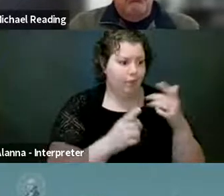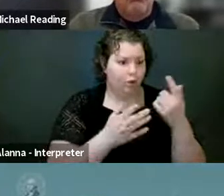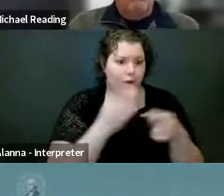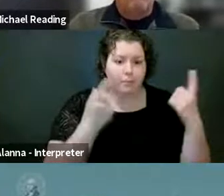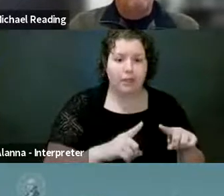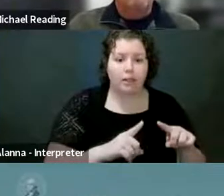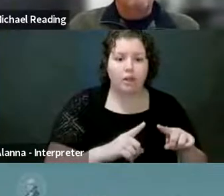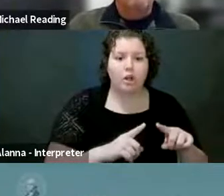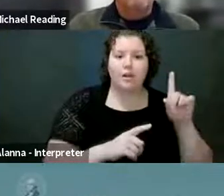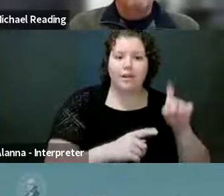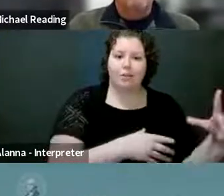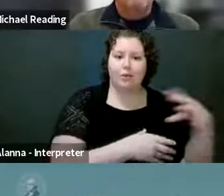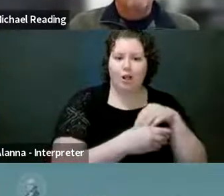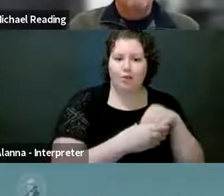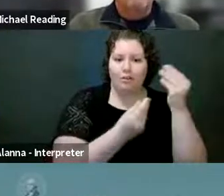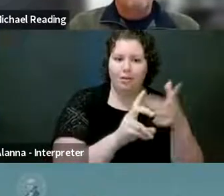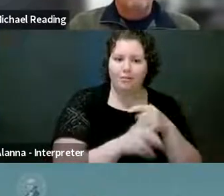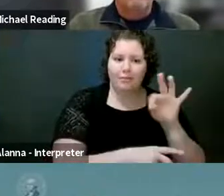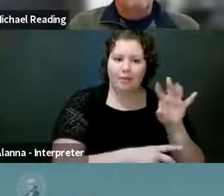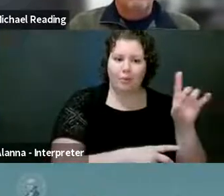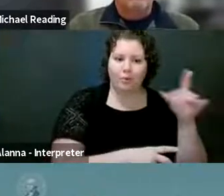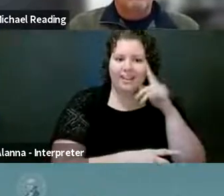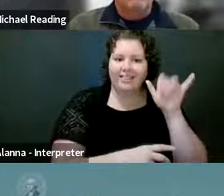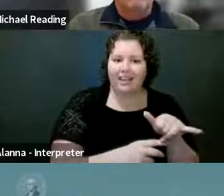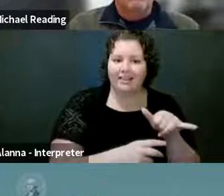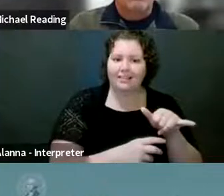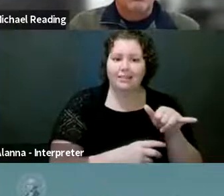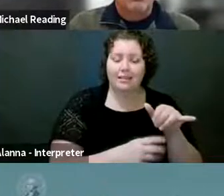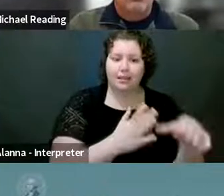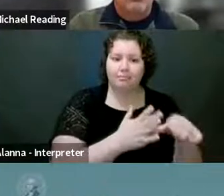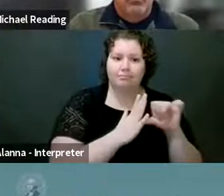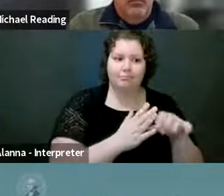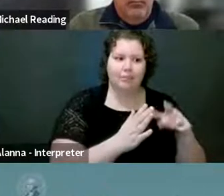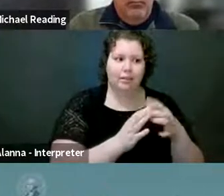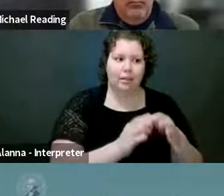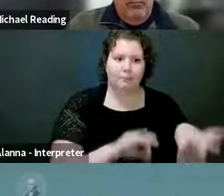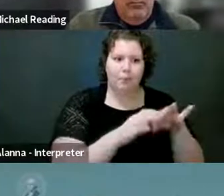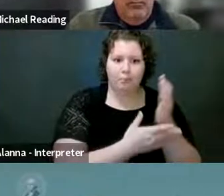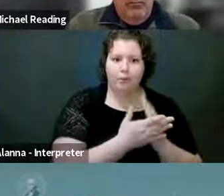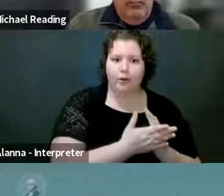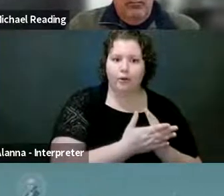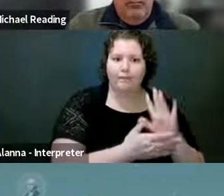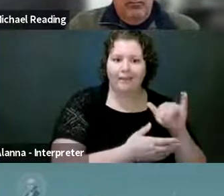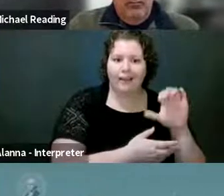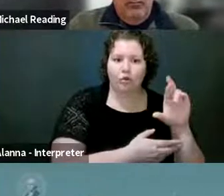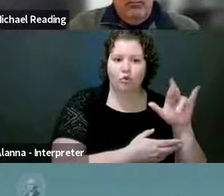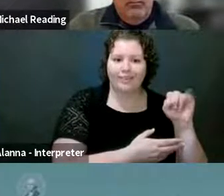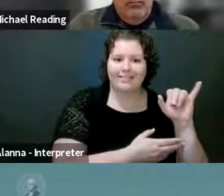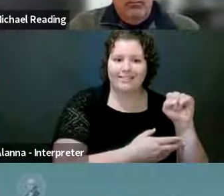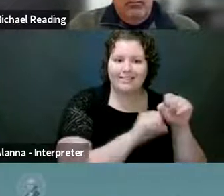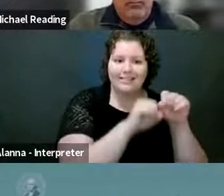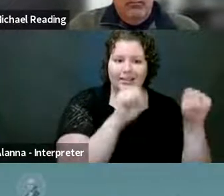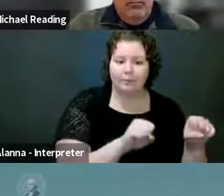a critical partner in the crisis system. I also heard from folks about a